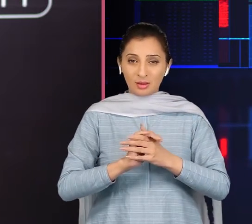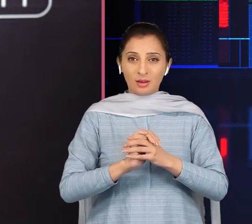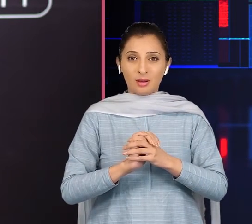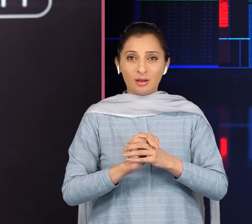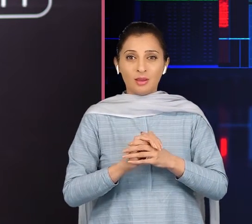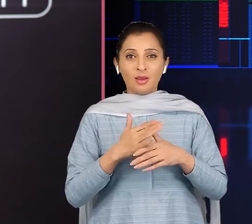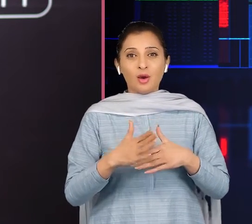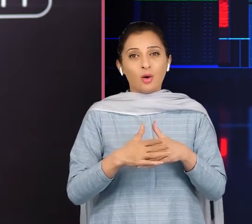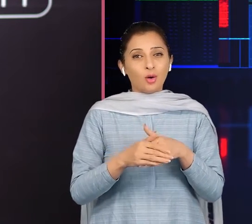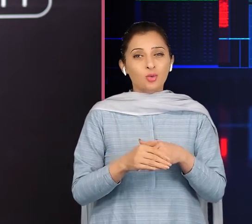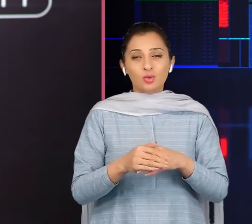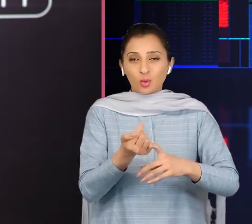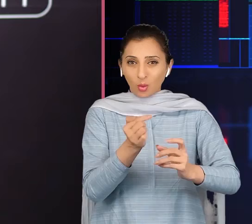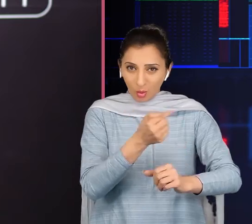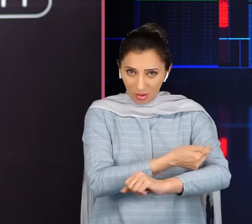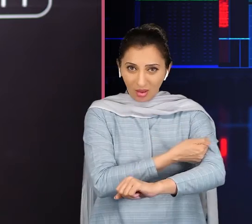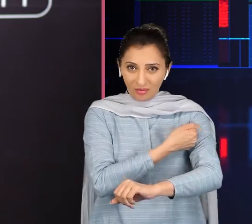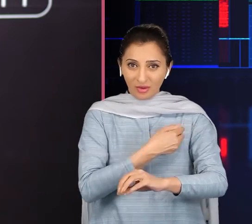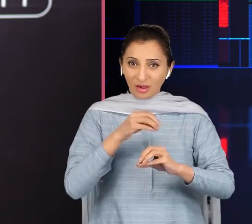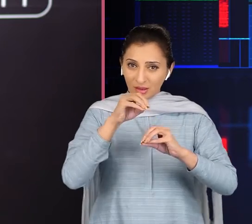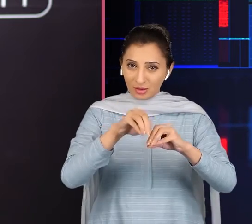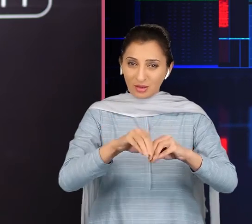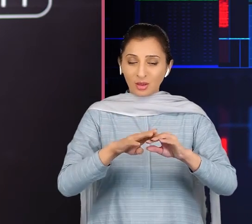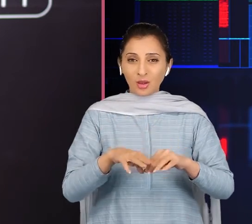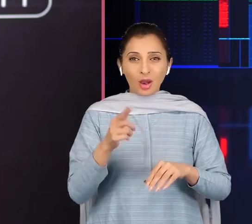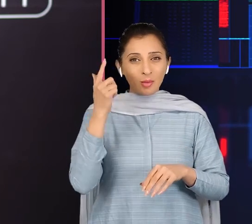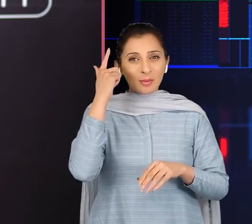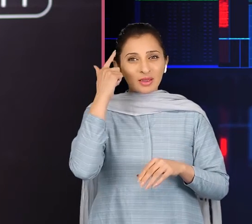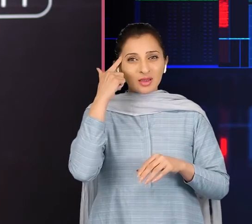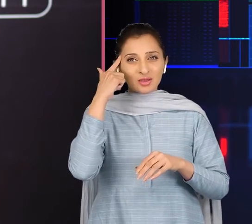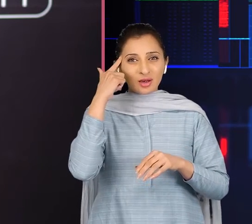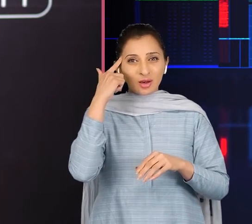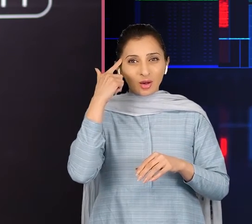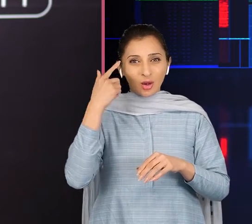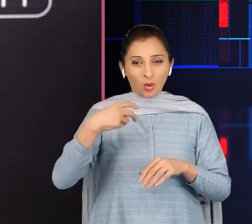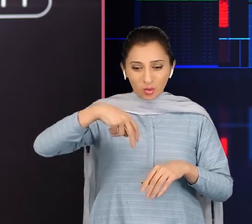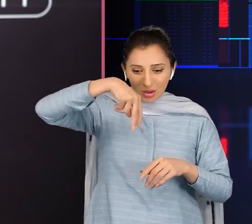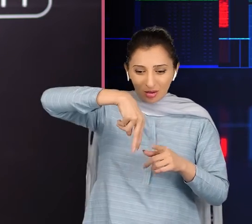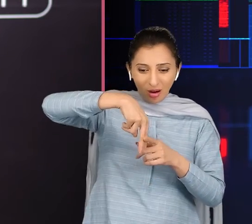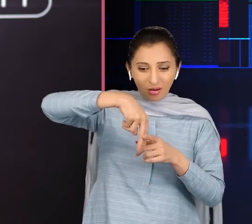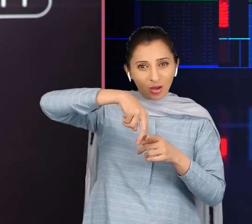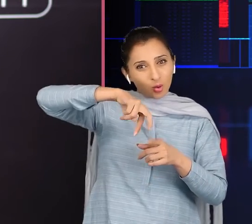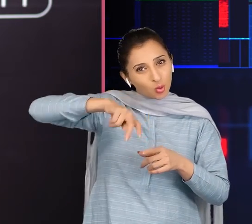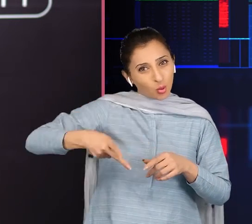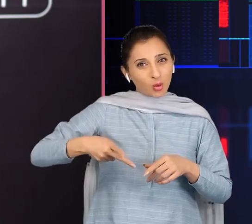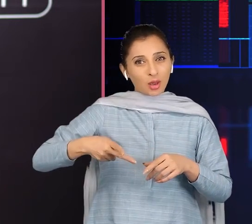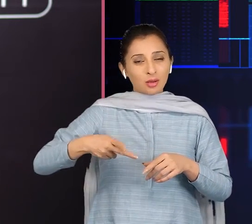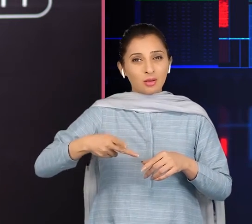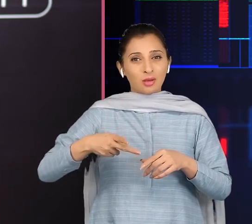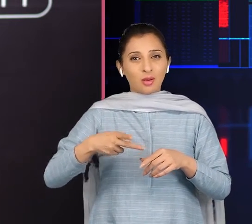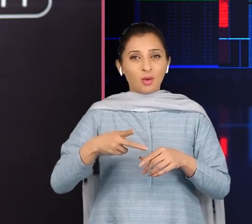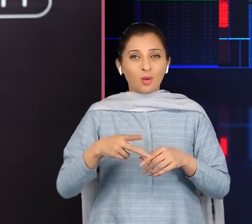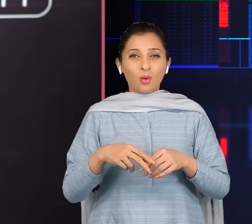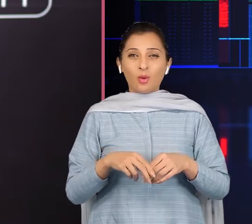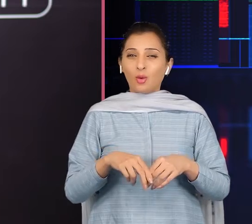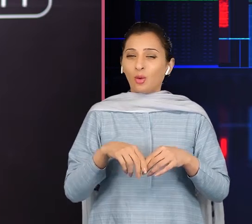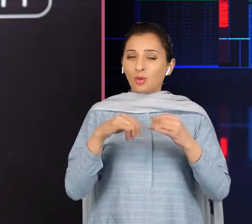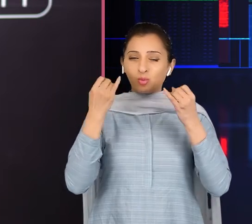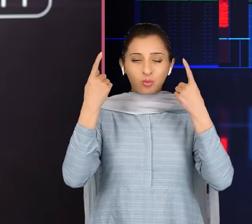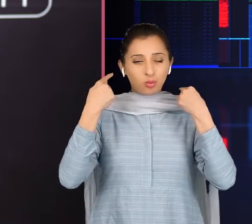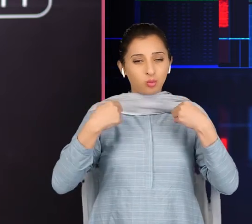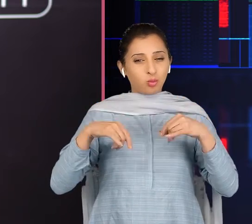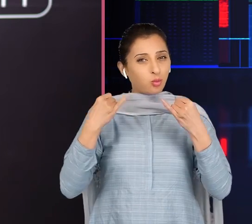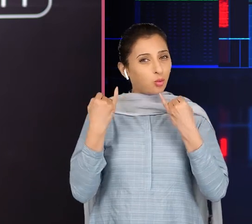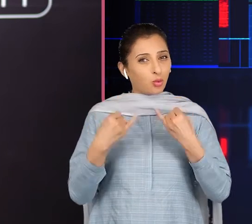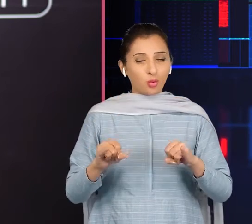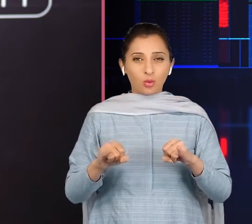We got her blood work done. We knew at that point that her legs were broken, but her condition was so bad, and we couldn't even